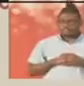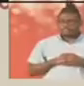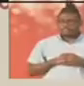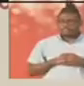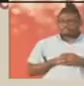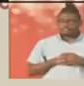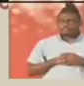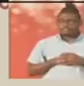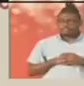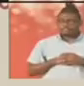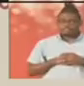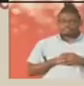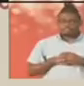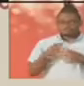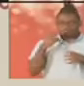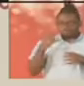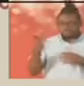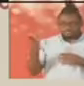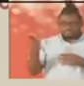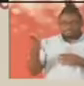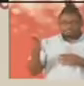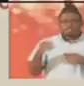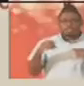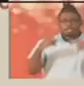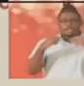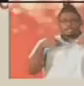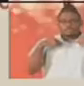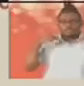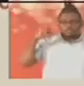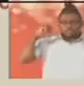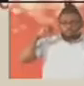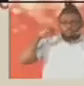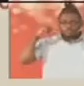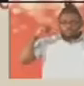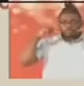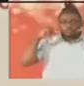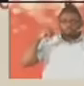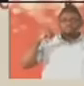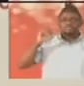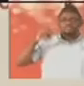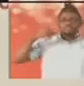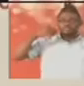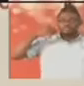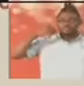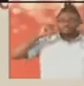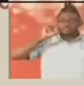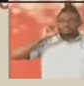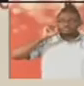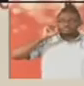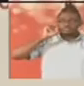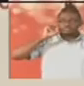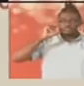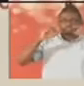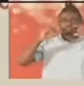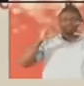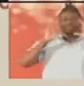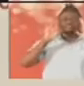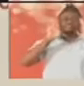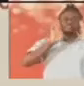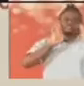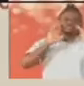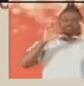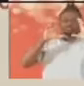ear, and then you'll notice the gaping holes. You can tuck these in, and then you have a nice sealed over the